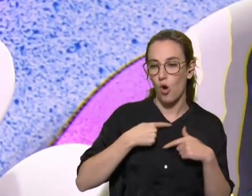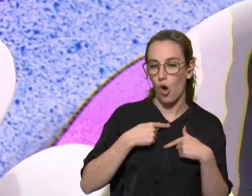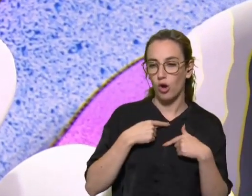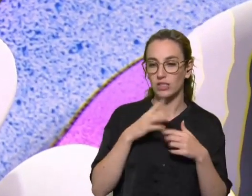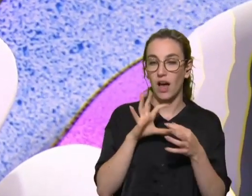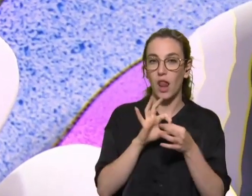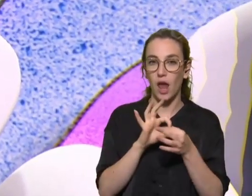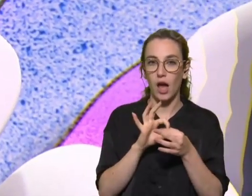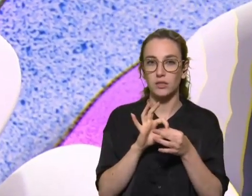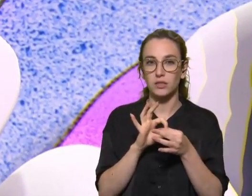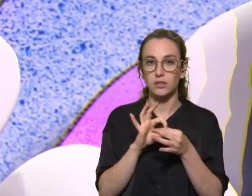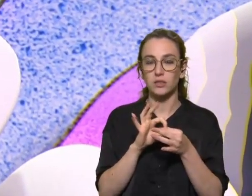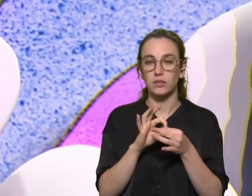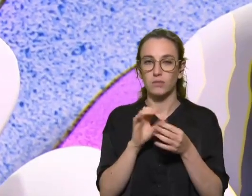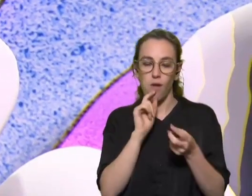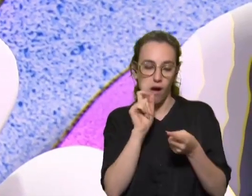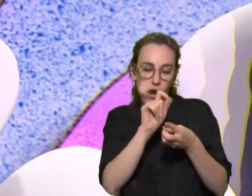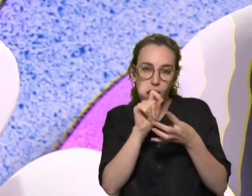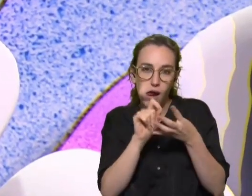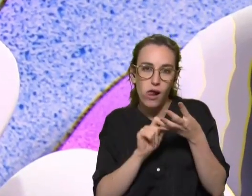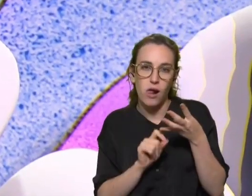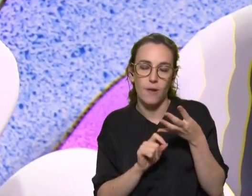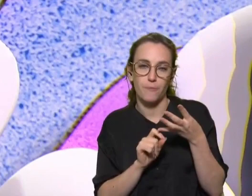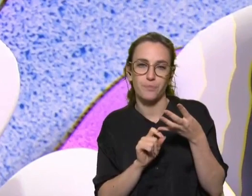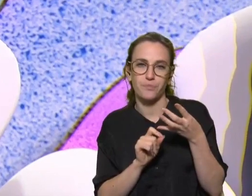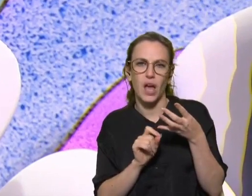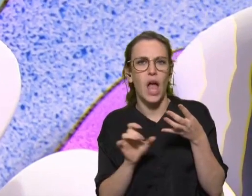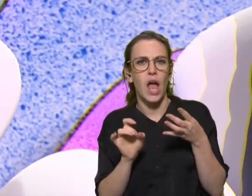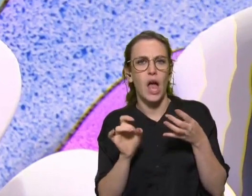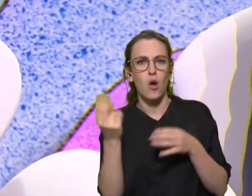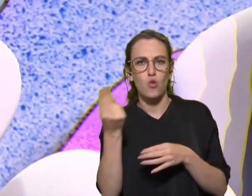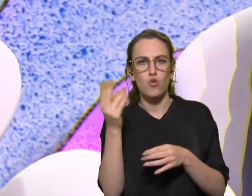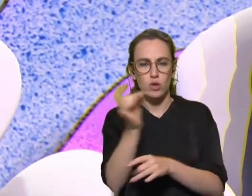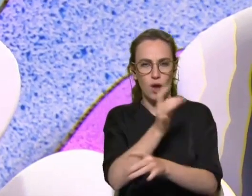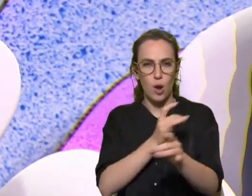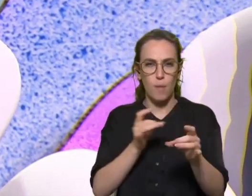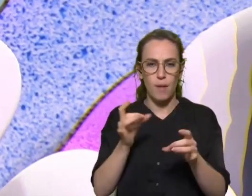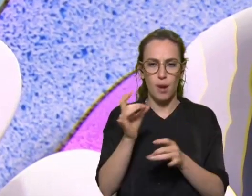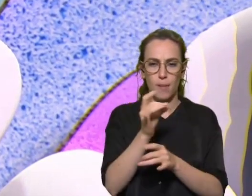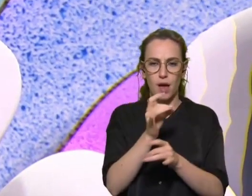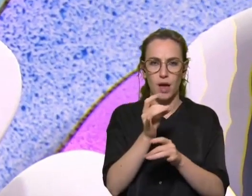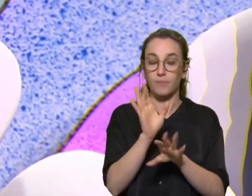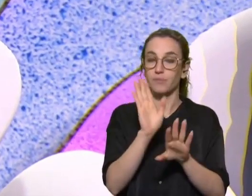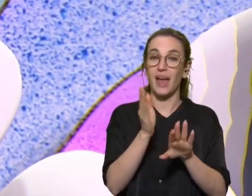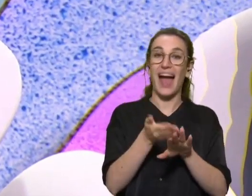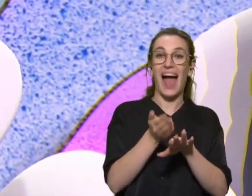we had when we were studying the measures.